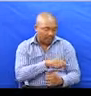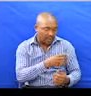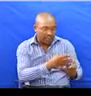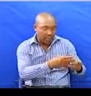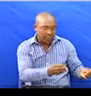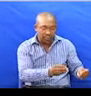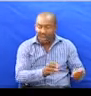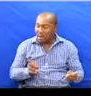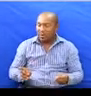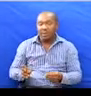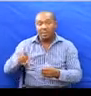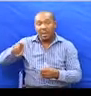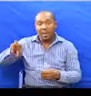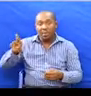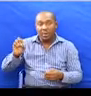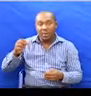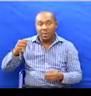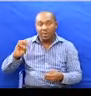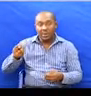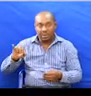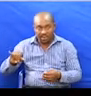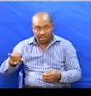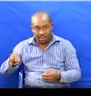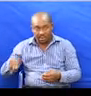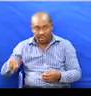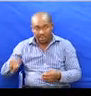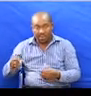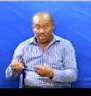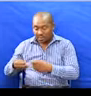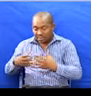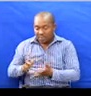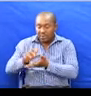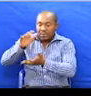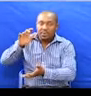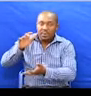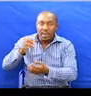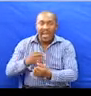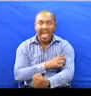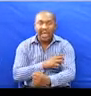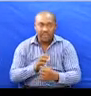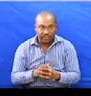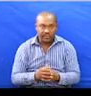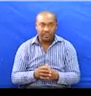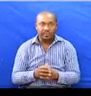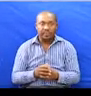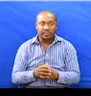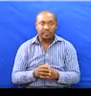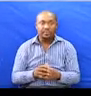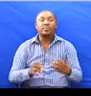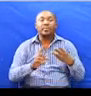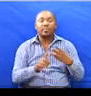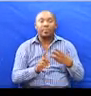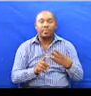So act as a source of what? Of energy. Apart from that, energy is used, protein